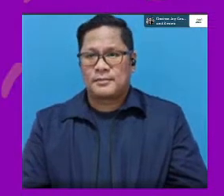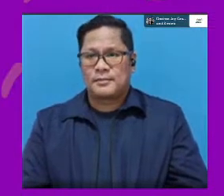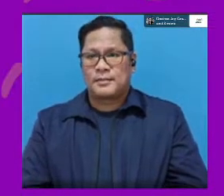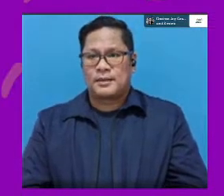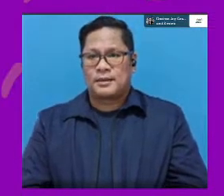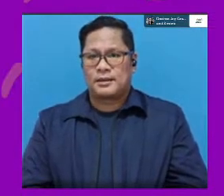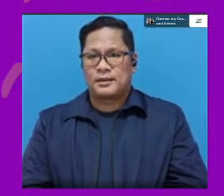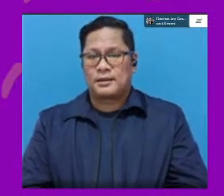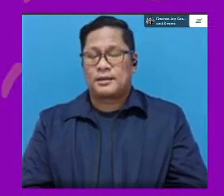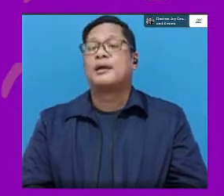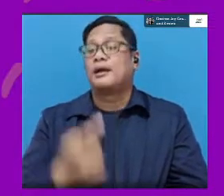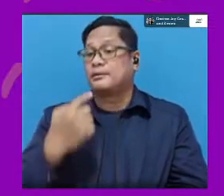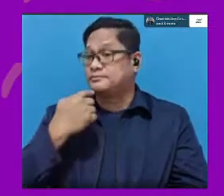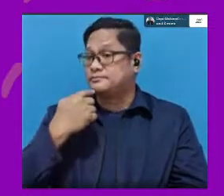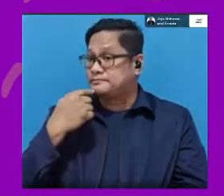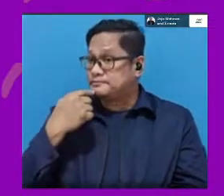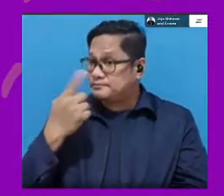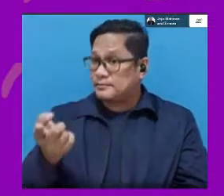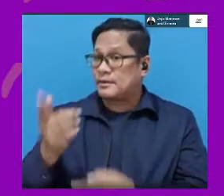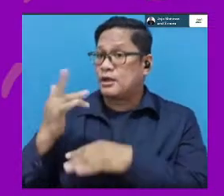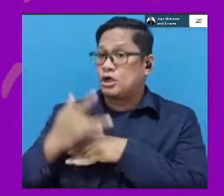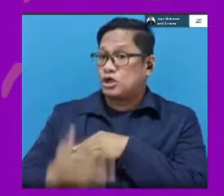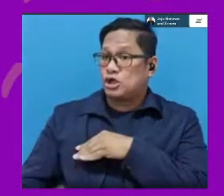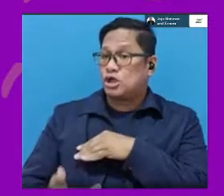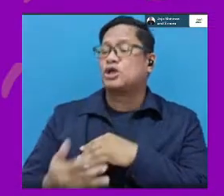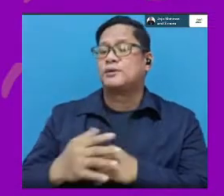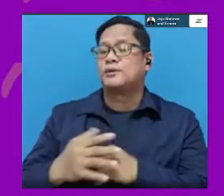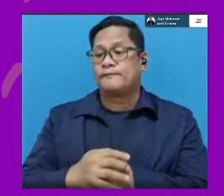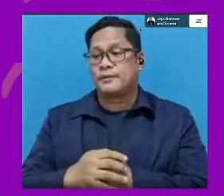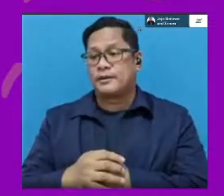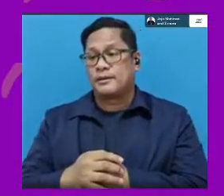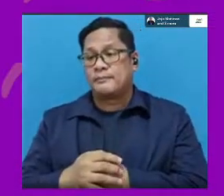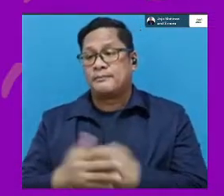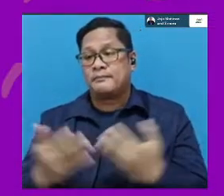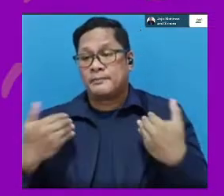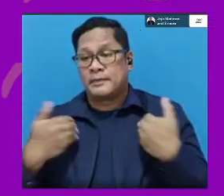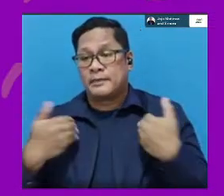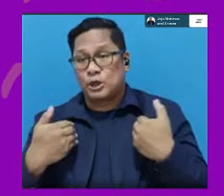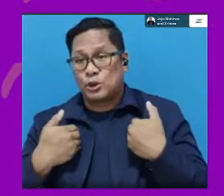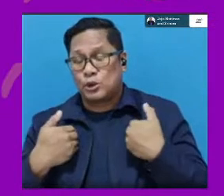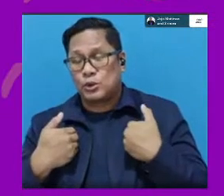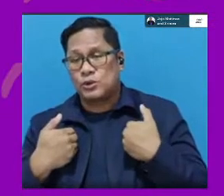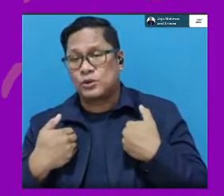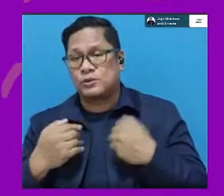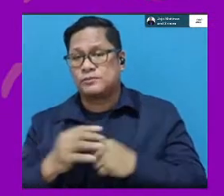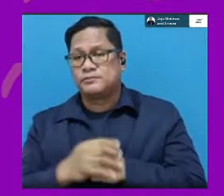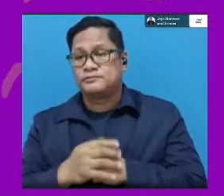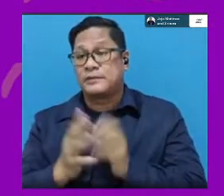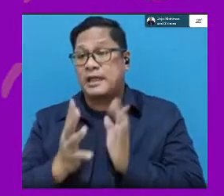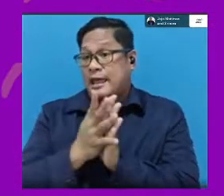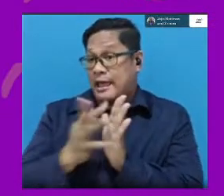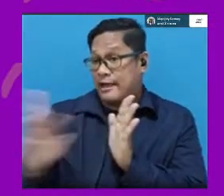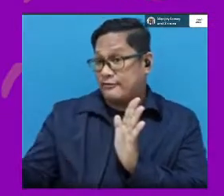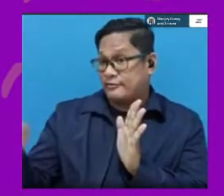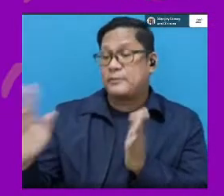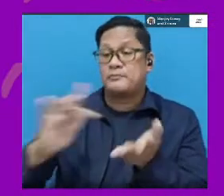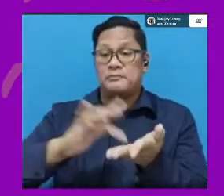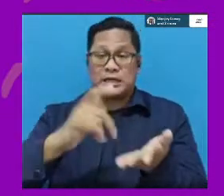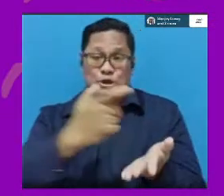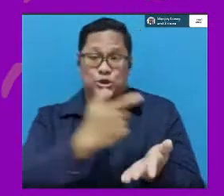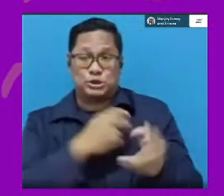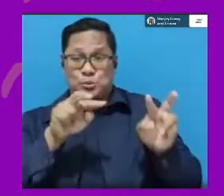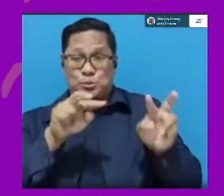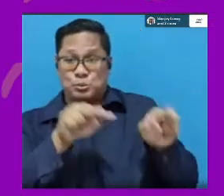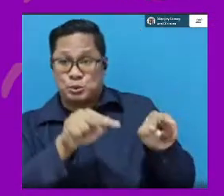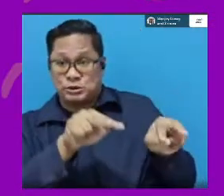I've mentioned earlier that there will be a post vaccination monitoring.